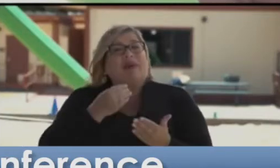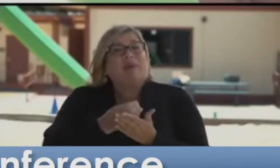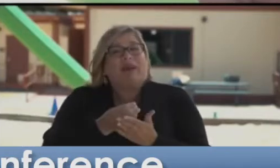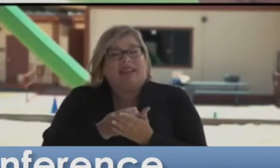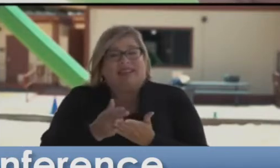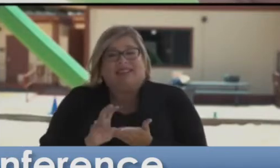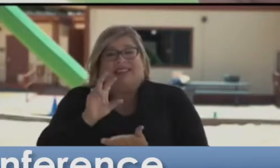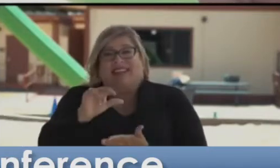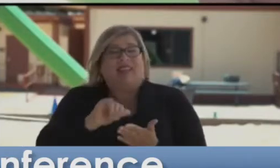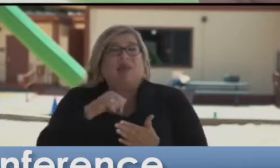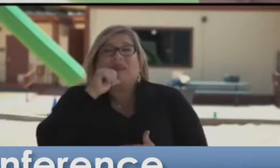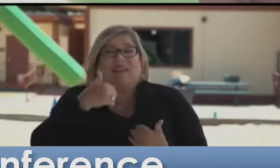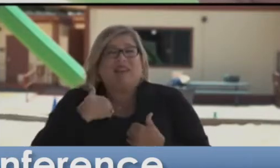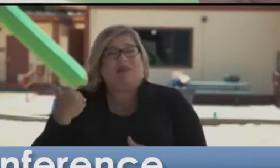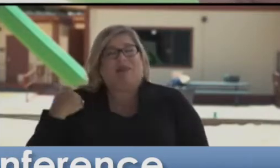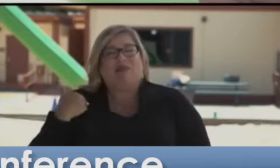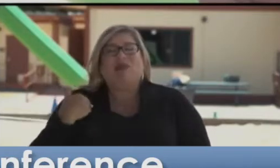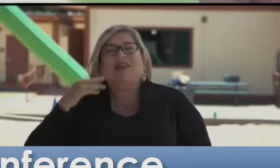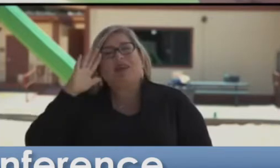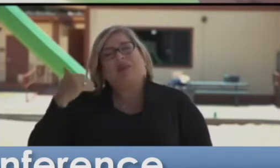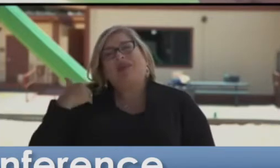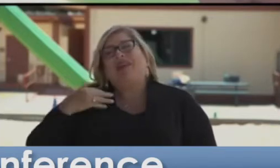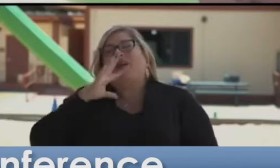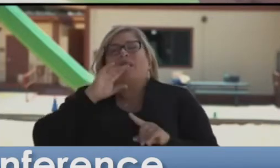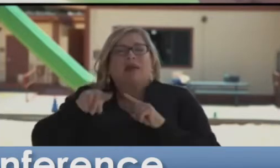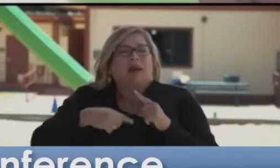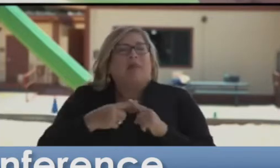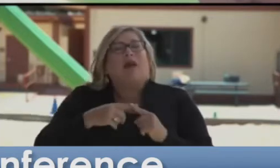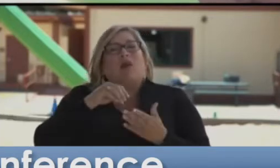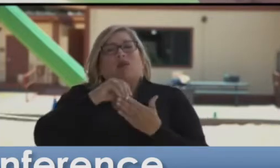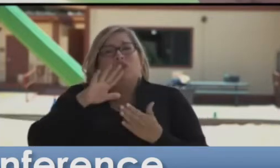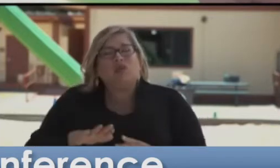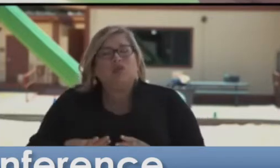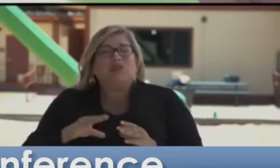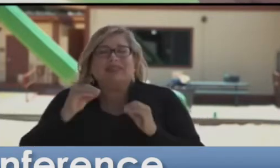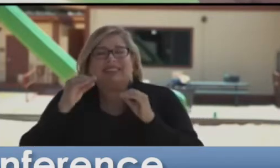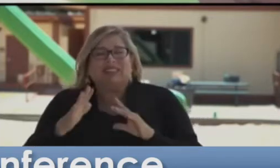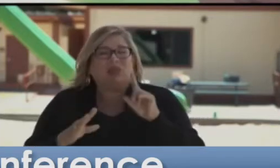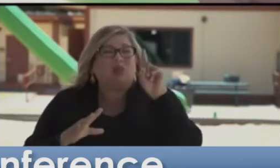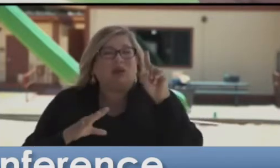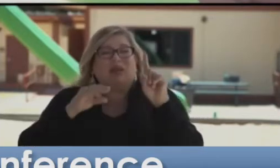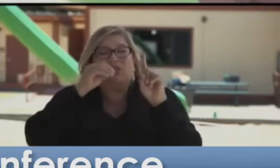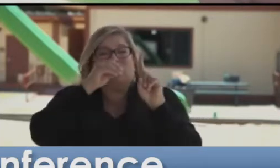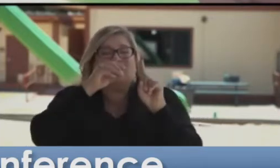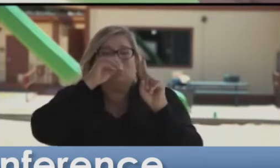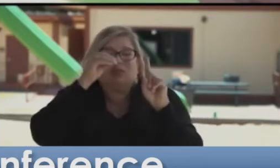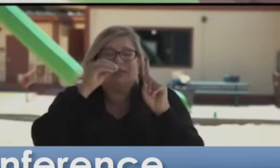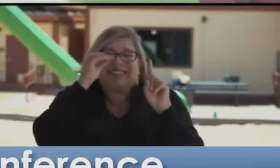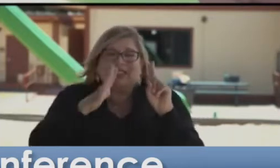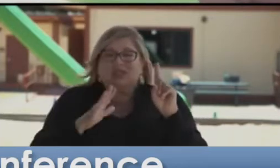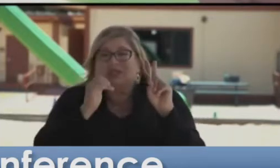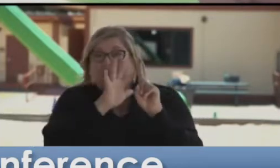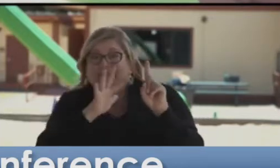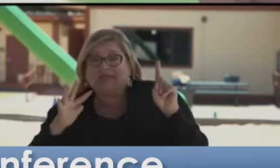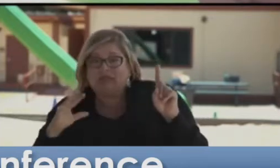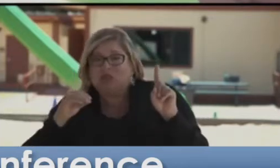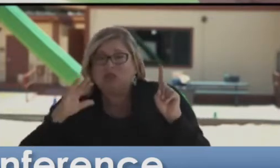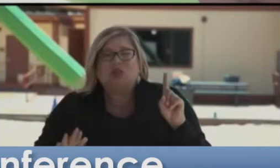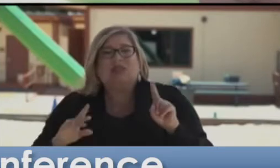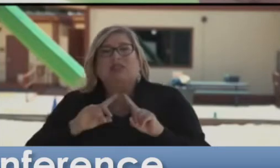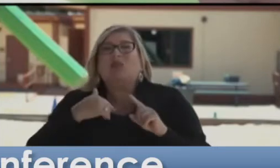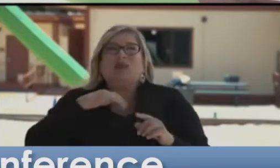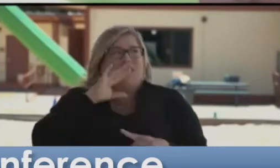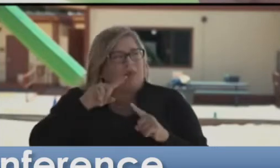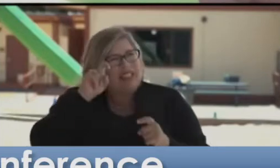not had in the past. We talk about student-teacher ratios, but we've never had the resources to really address it